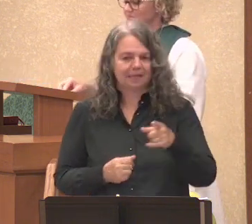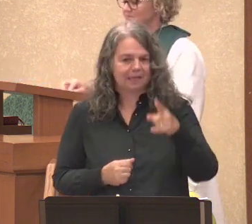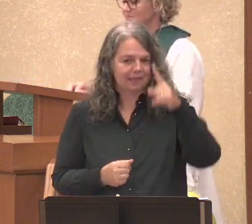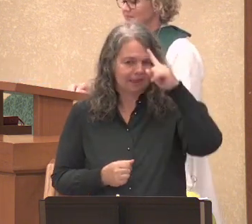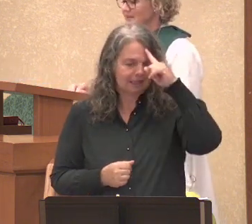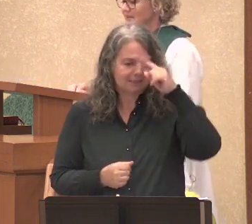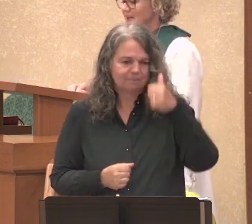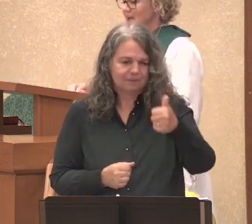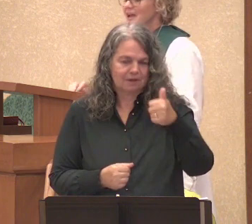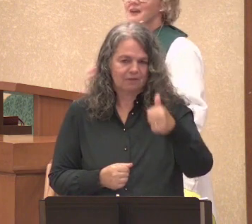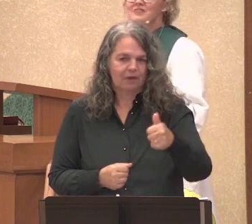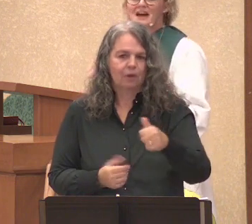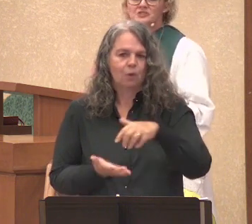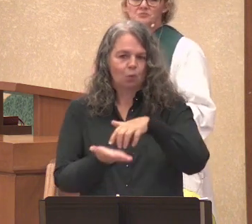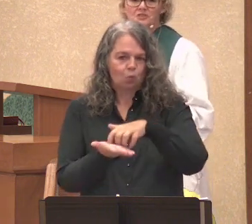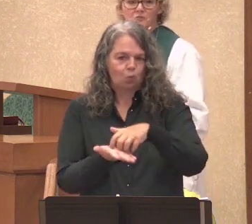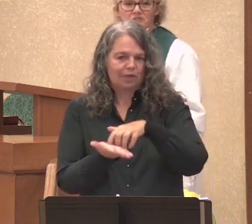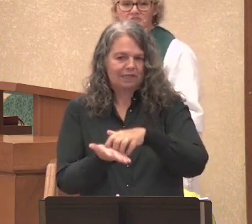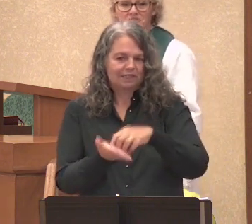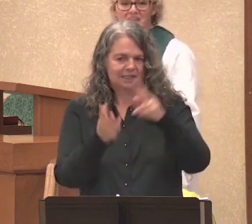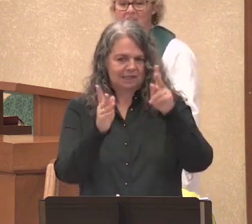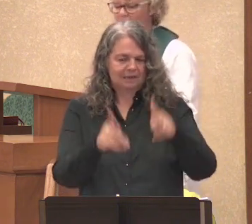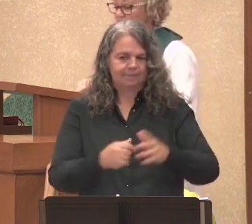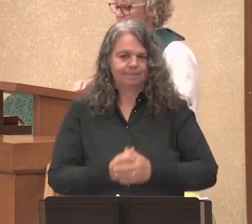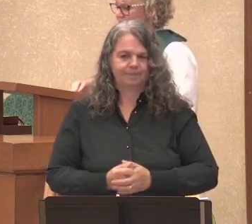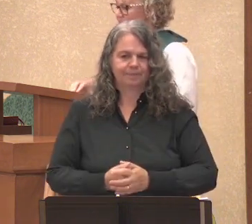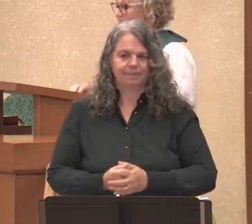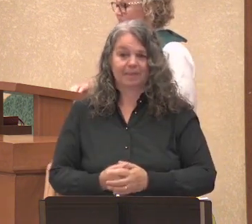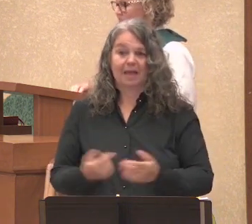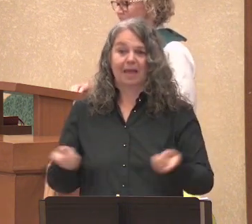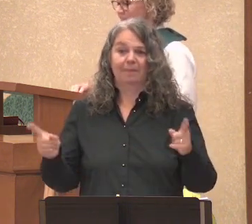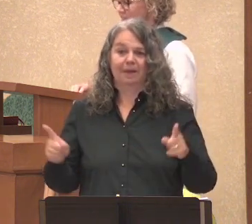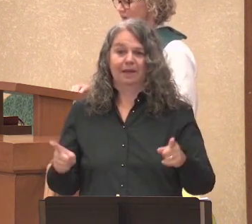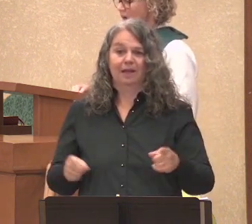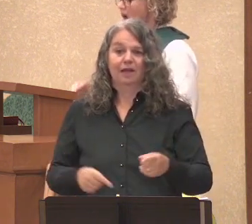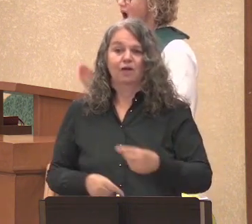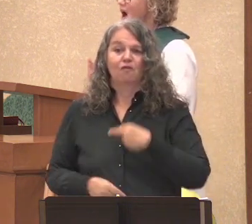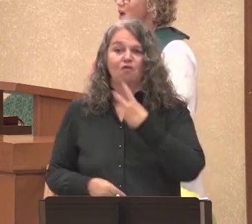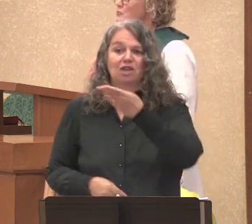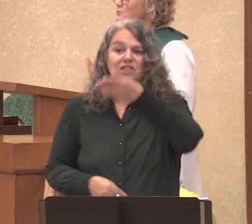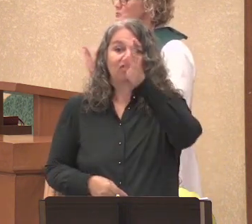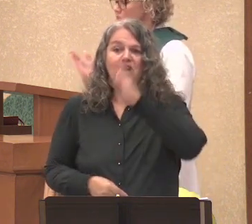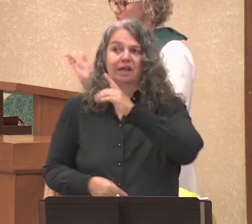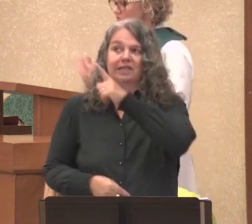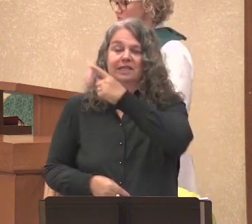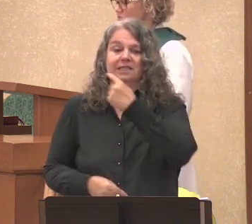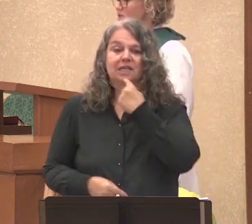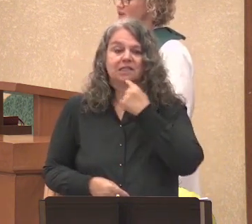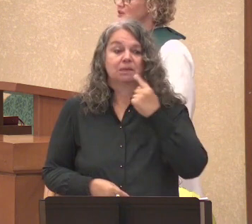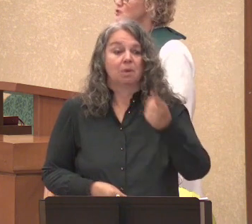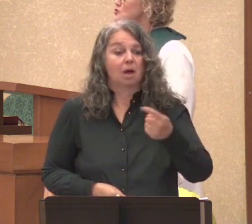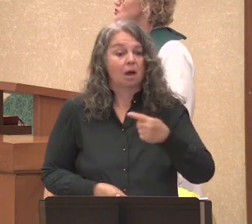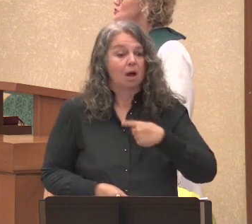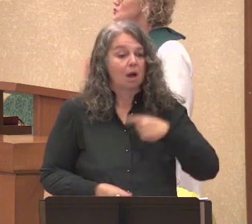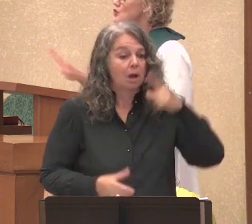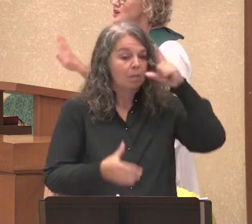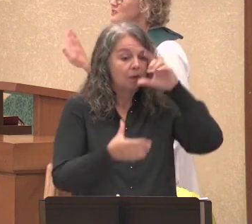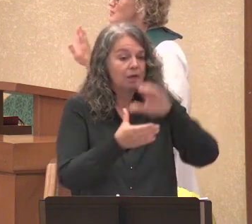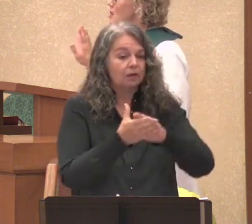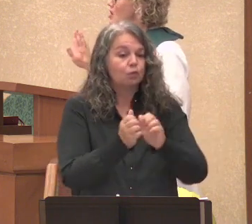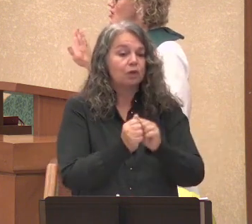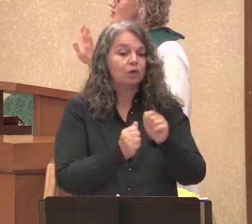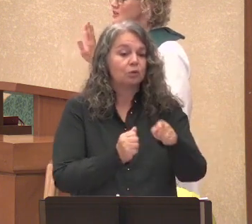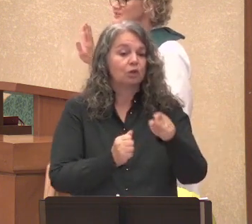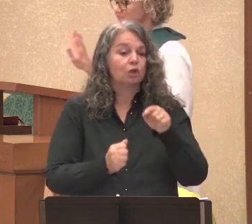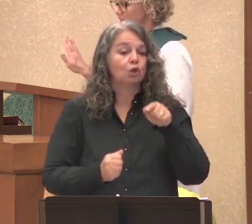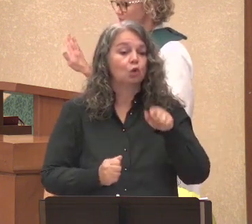link. And that's when the voice of God chimes in, saying, "I will be with you. you shall strike